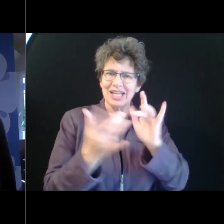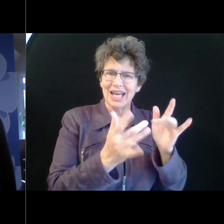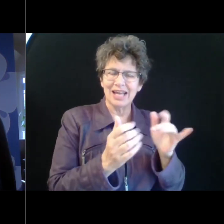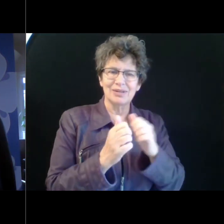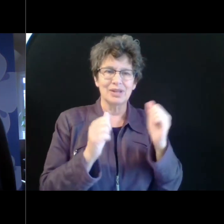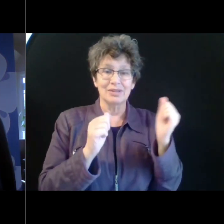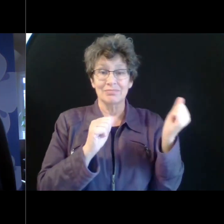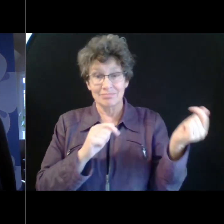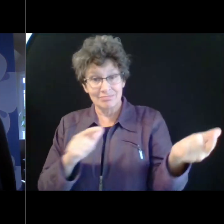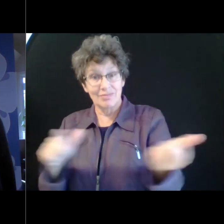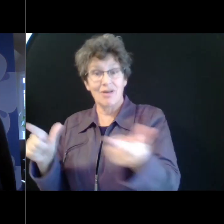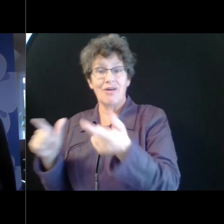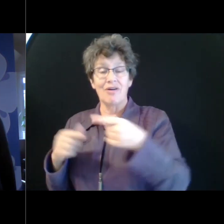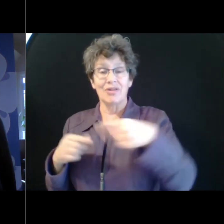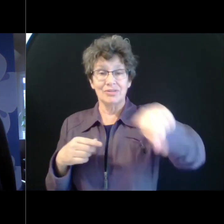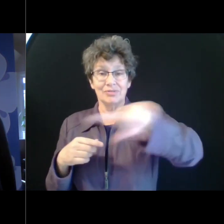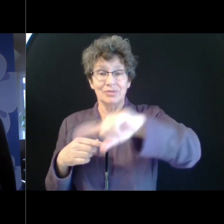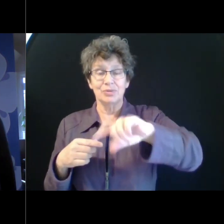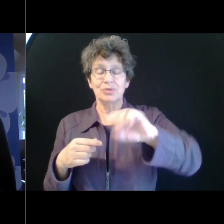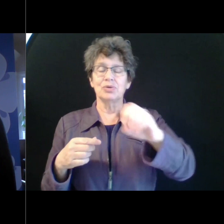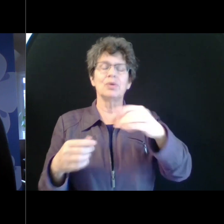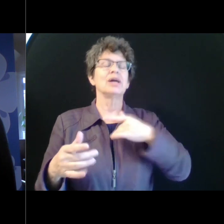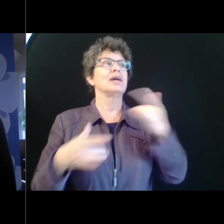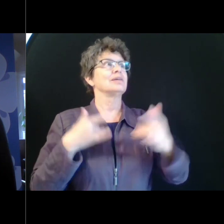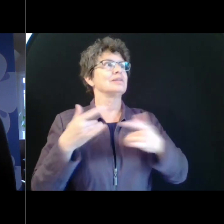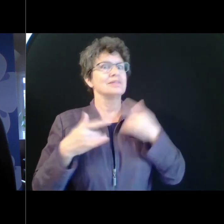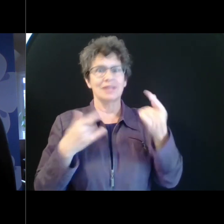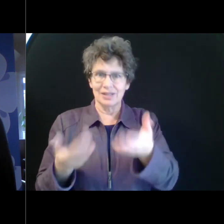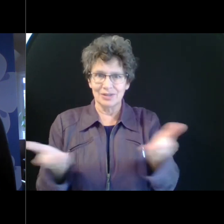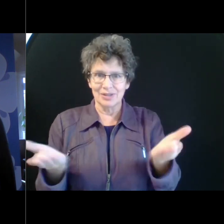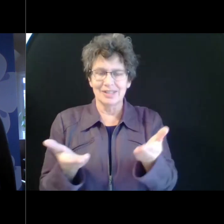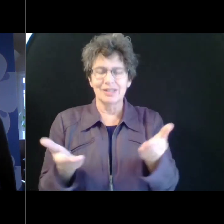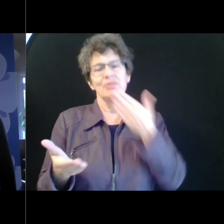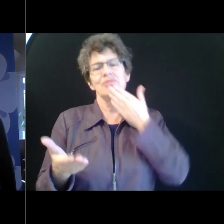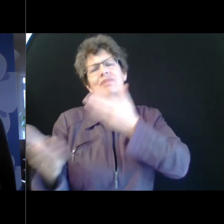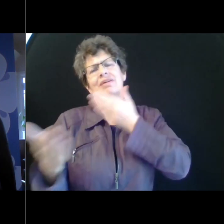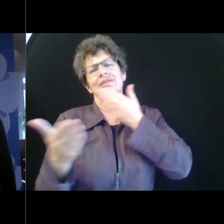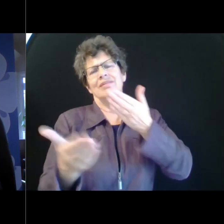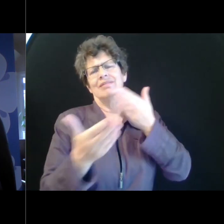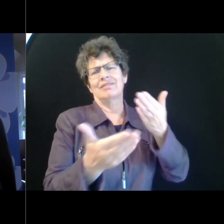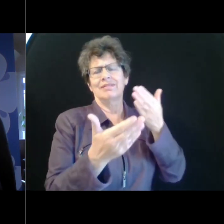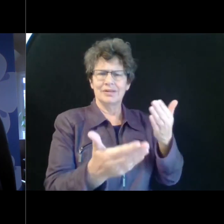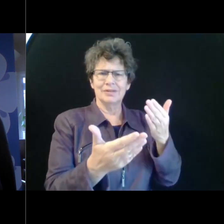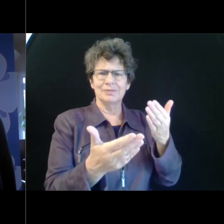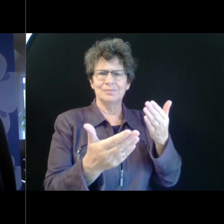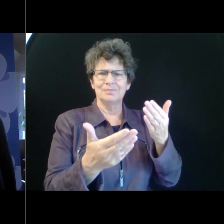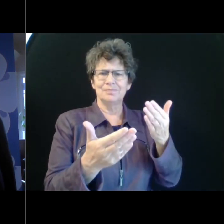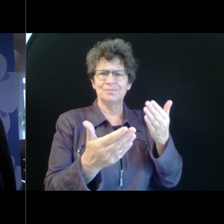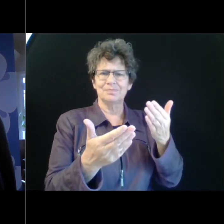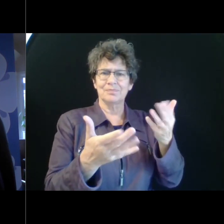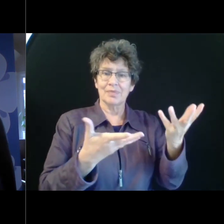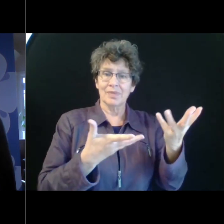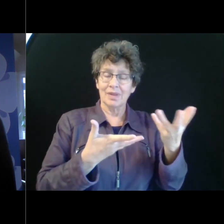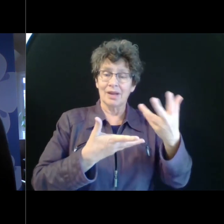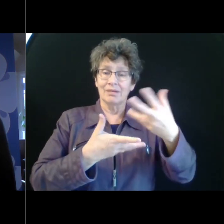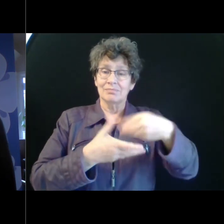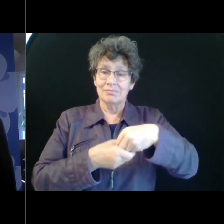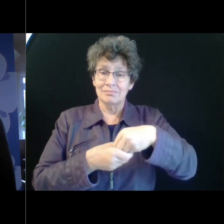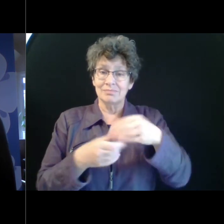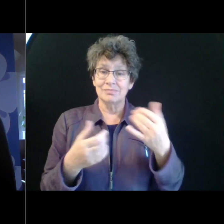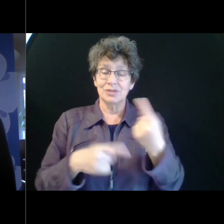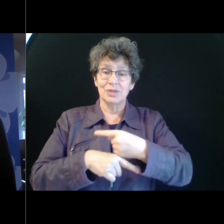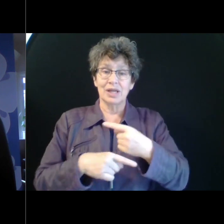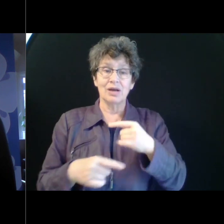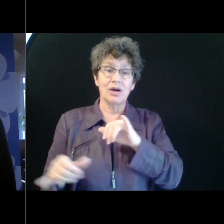you. So we're really excited to have you here. And so thank you so much for joining us today. I want to also